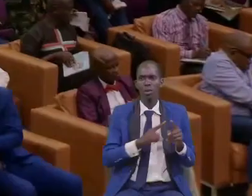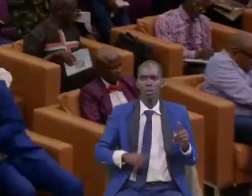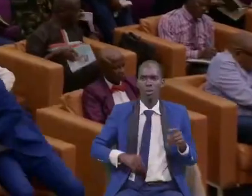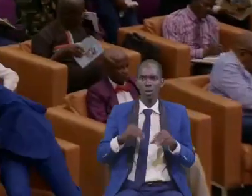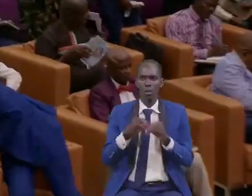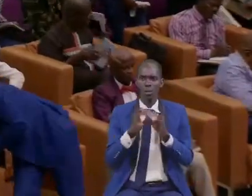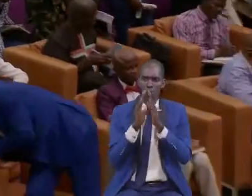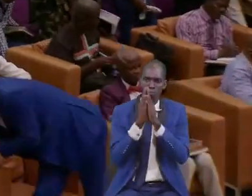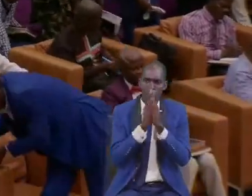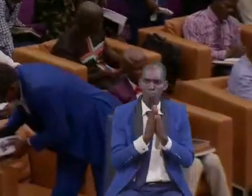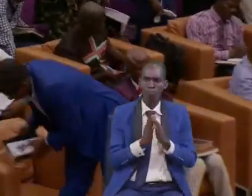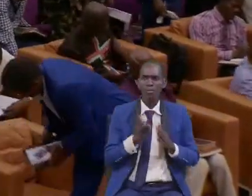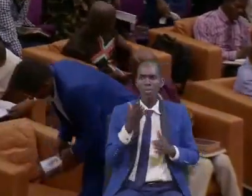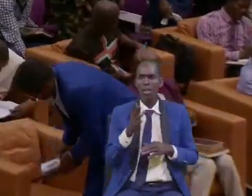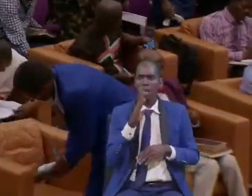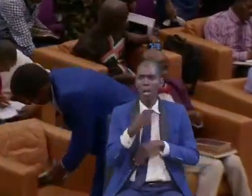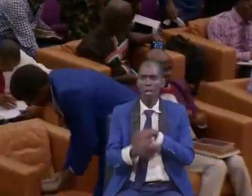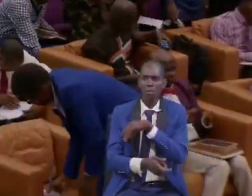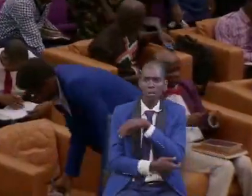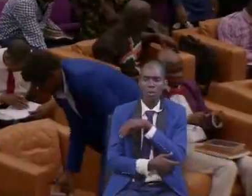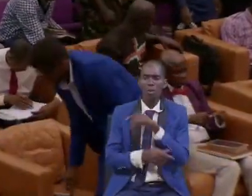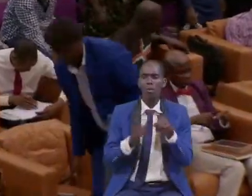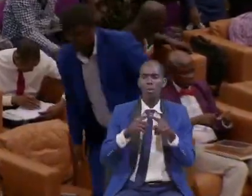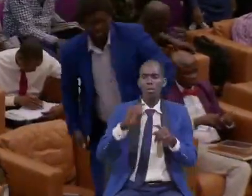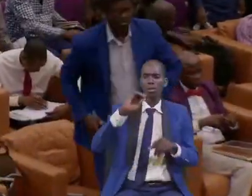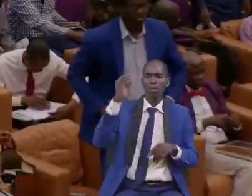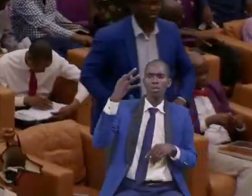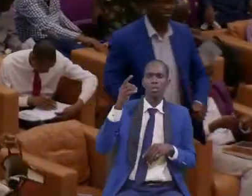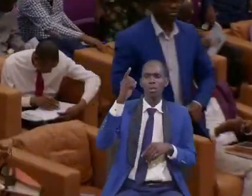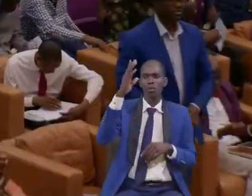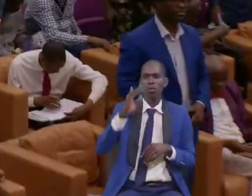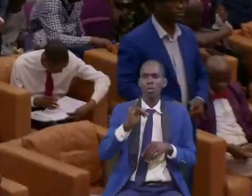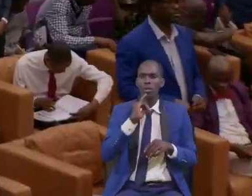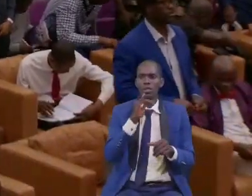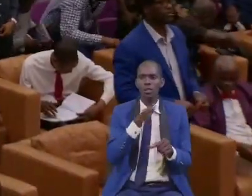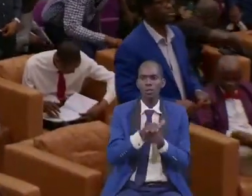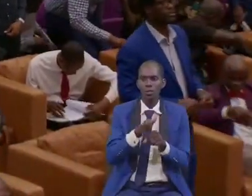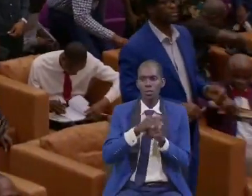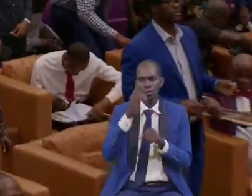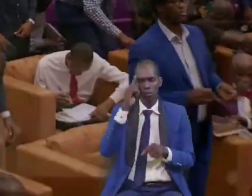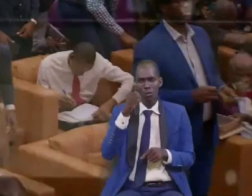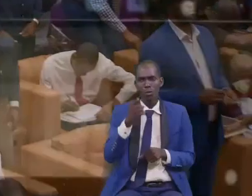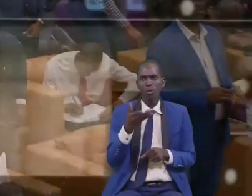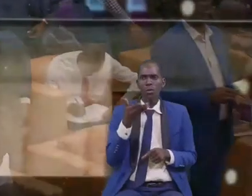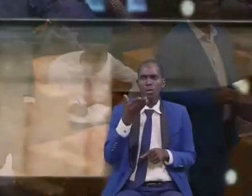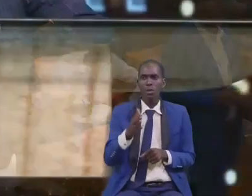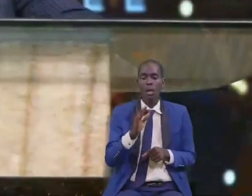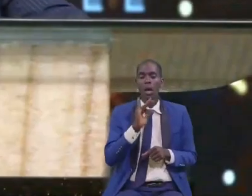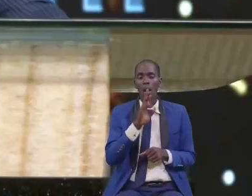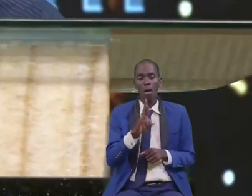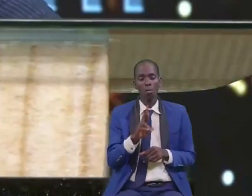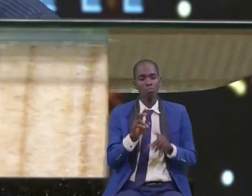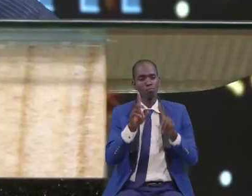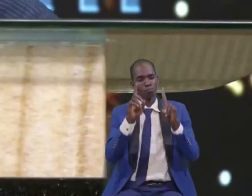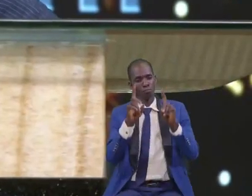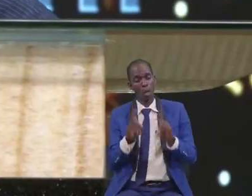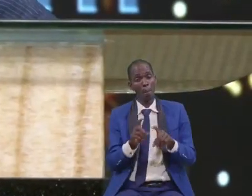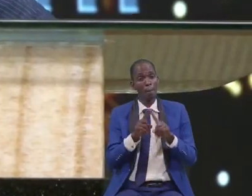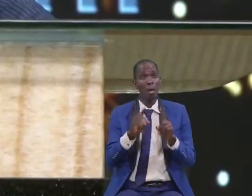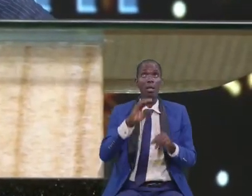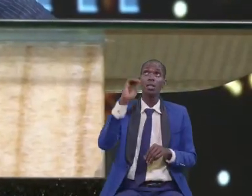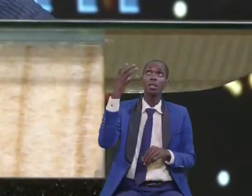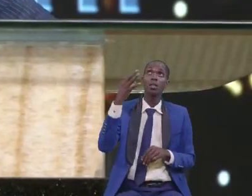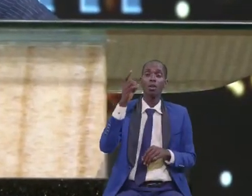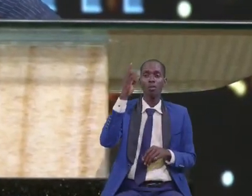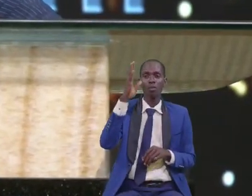are temptations, but the grace of God is sufficient for you. There are trials, but the grace of God is sufficient for